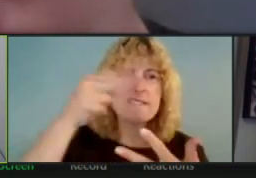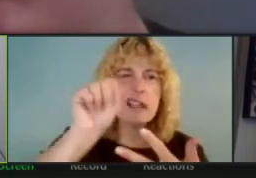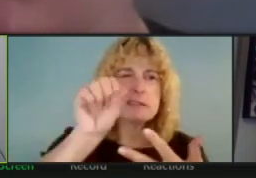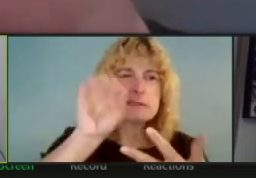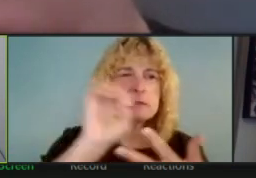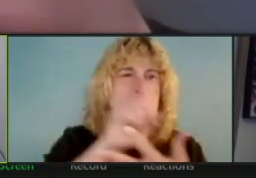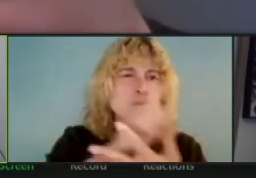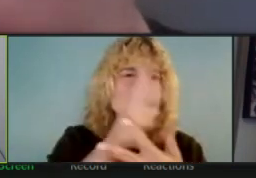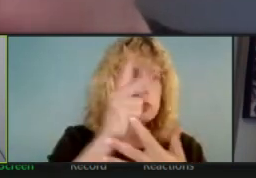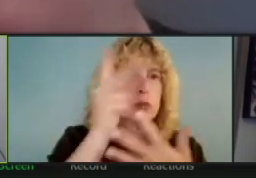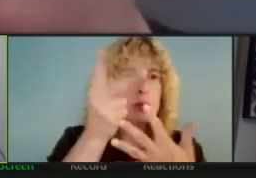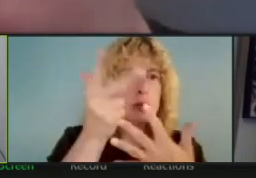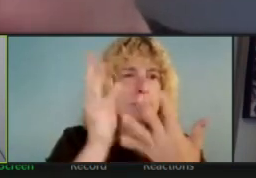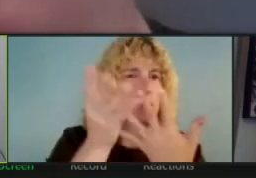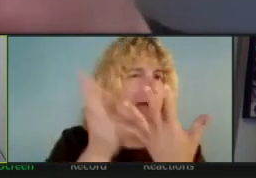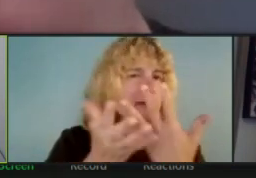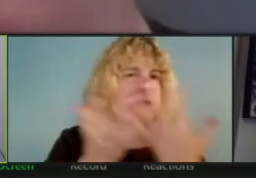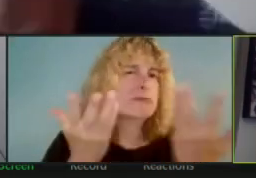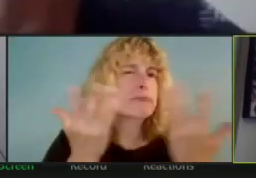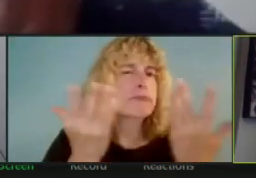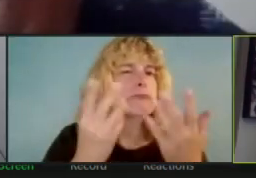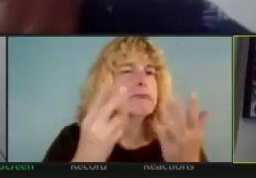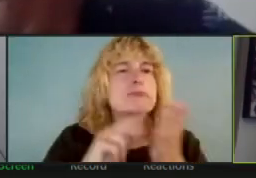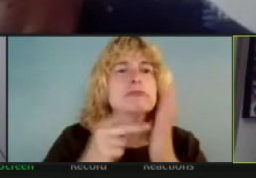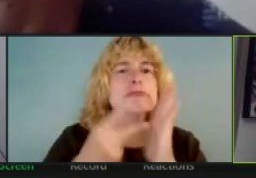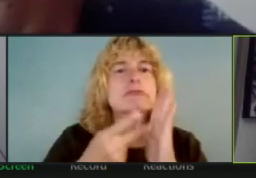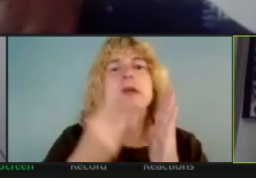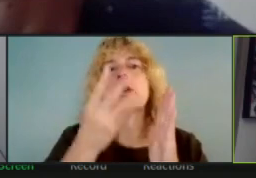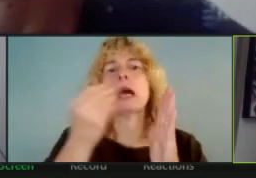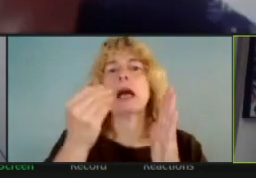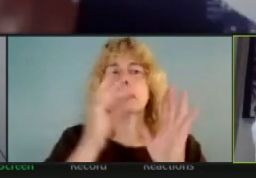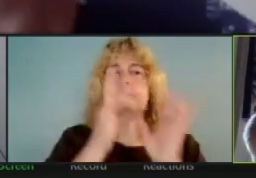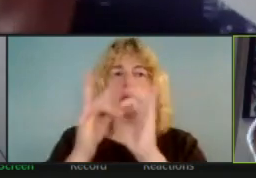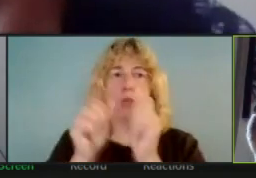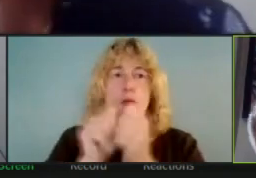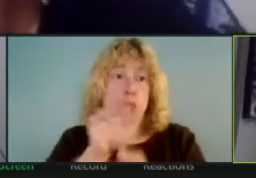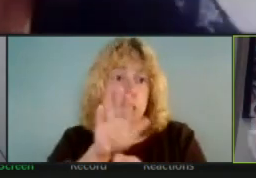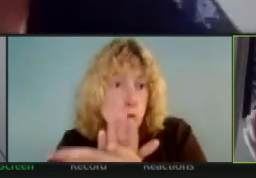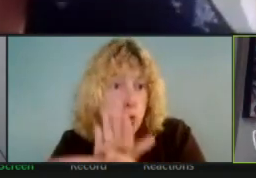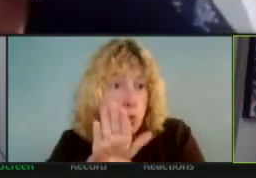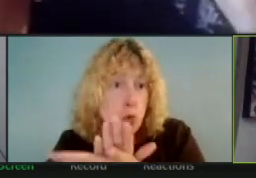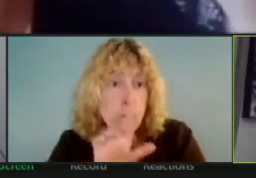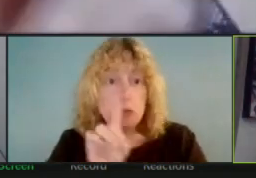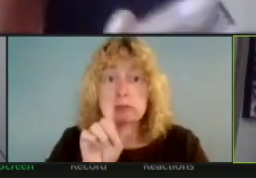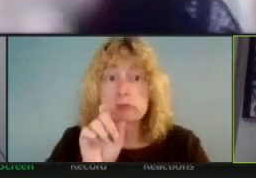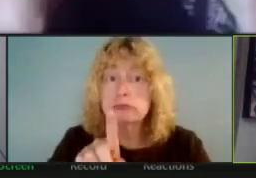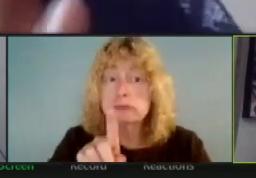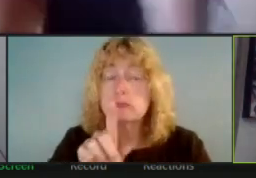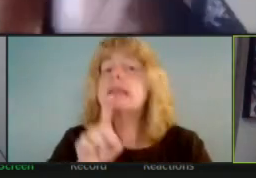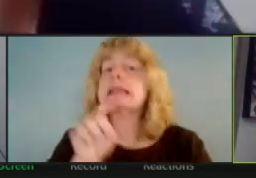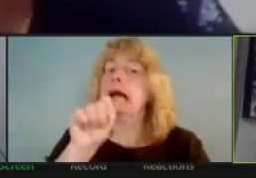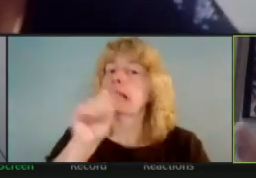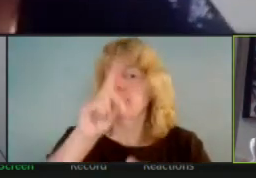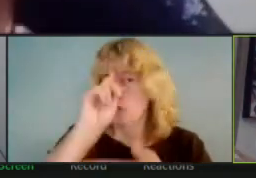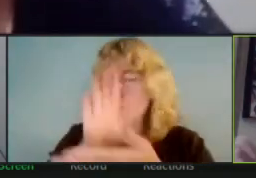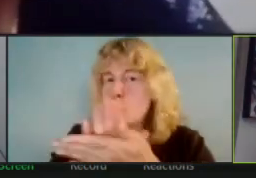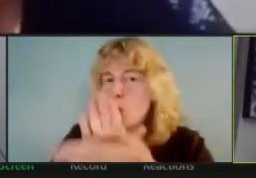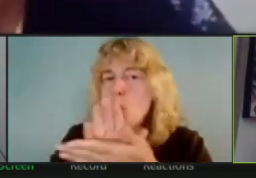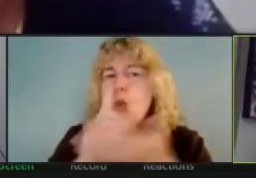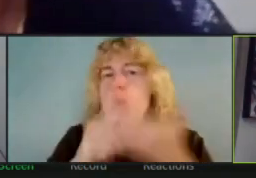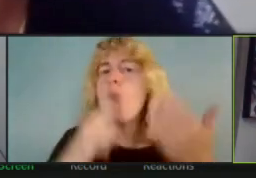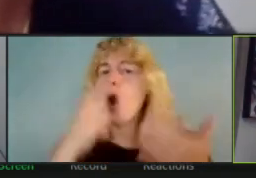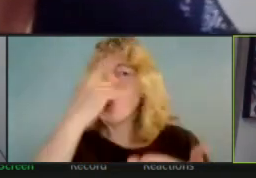Schools roadmap? Yes. Great. Perhaps the difference in phases and what each of those might look